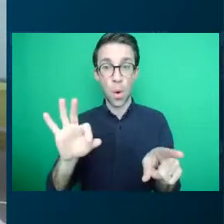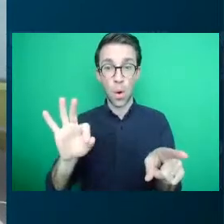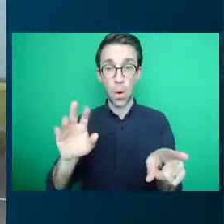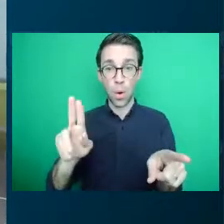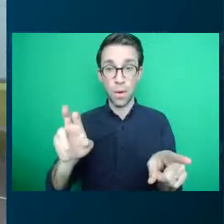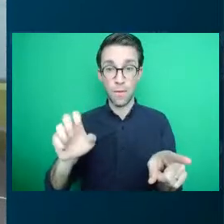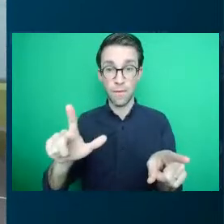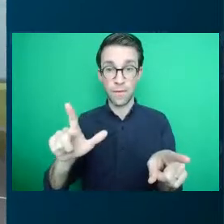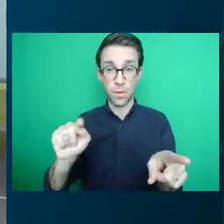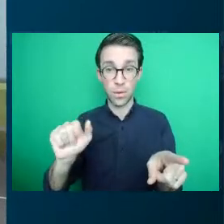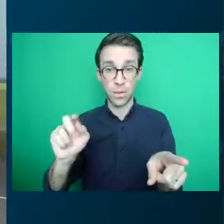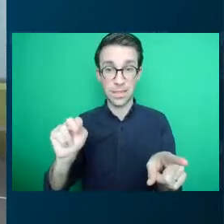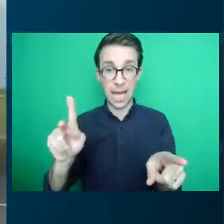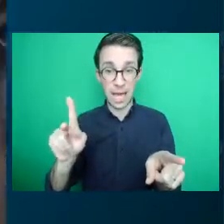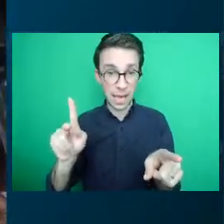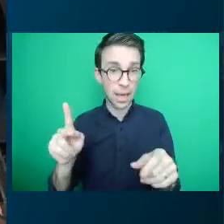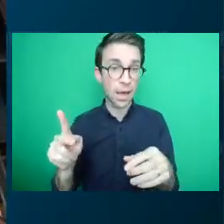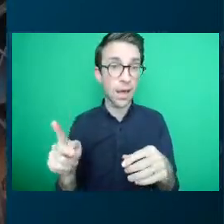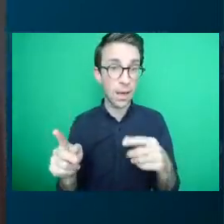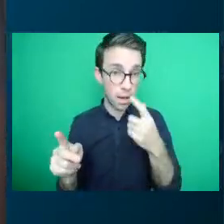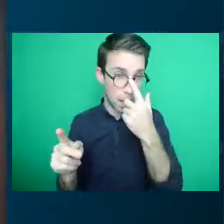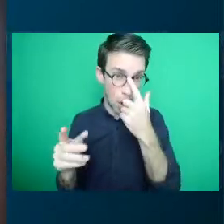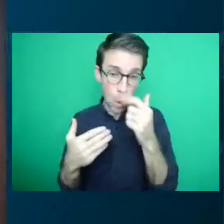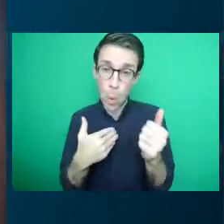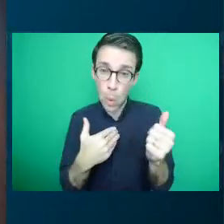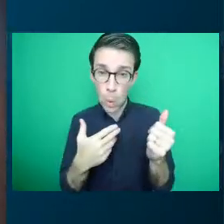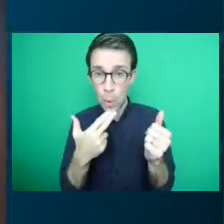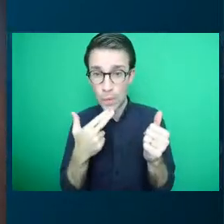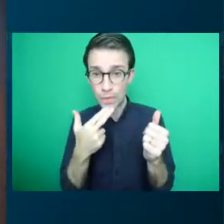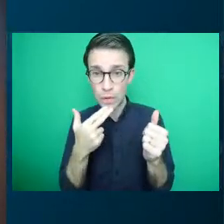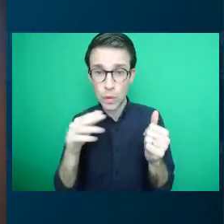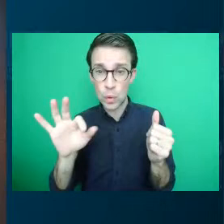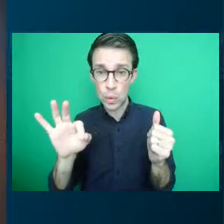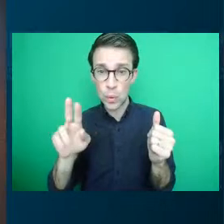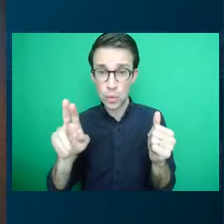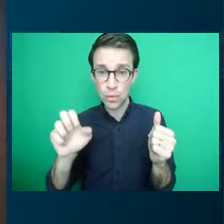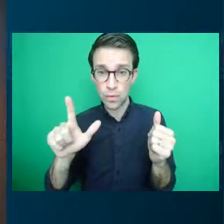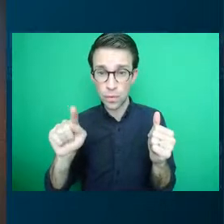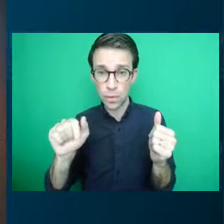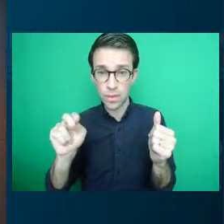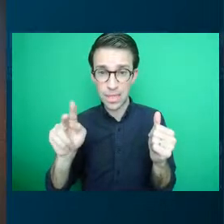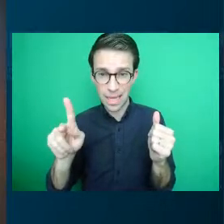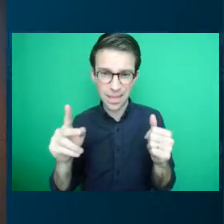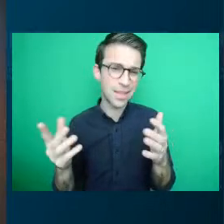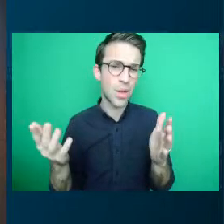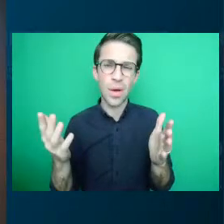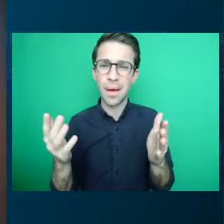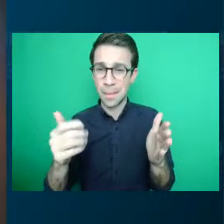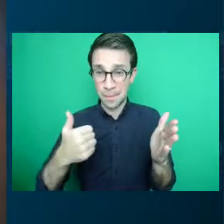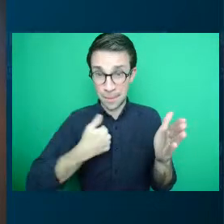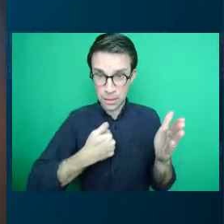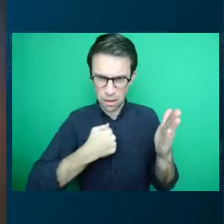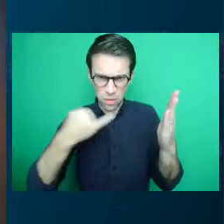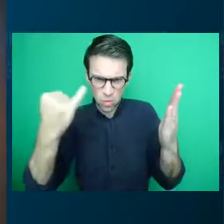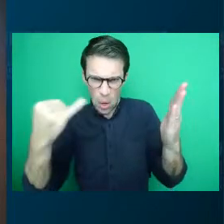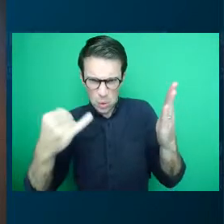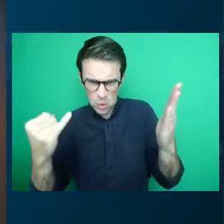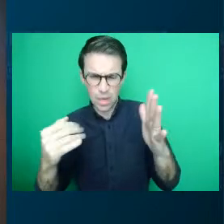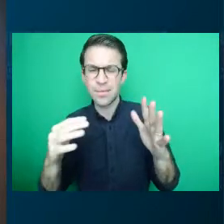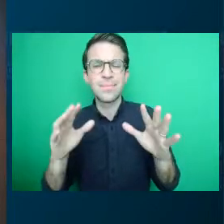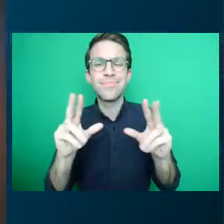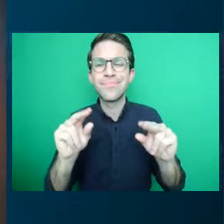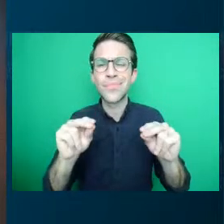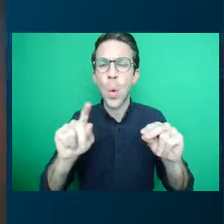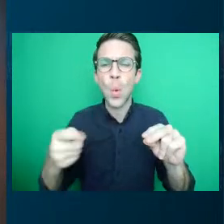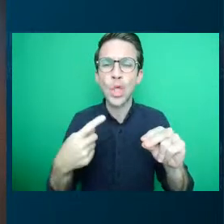here, right? So I can go and I can put a little fuel tank. And you see, as I build the rocket, I'm not having to do CAD drawings or anything like that. They just sort of snap the pieces